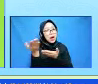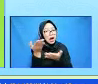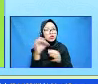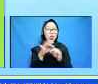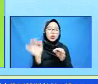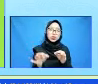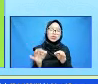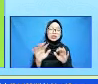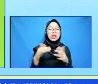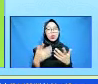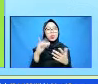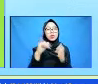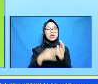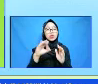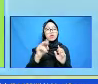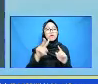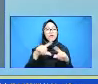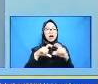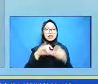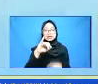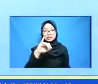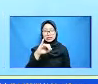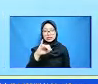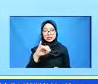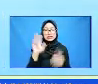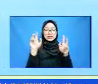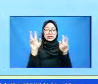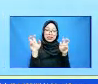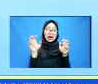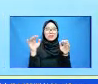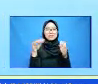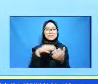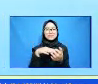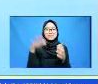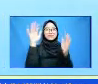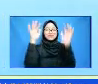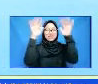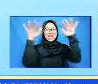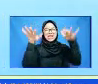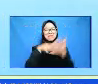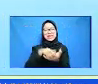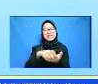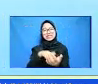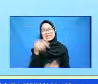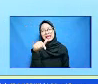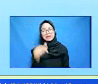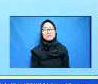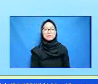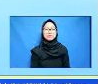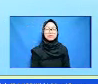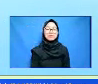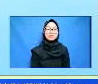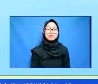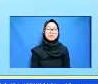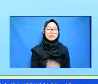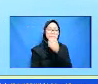having. Thank you, Karen. Clear. So it's not only about taking everyone on board, but also taking all the different aspects